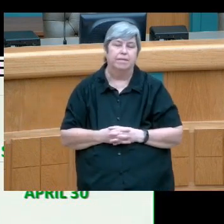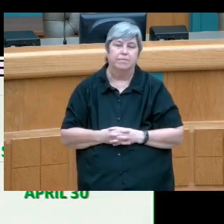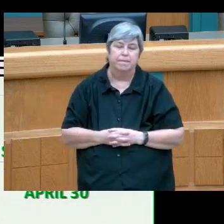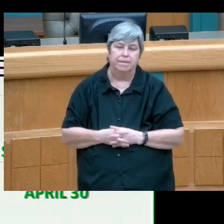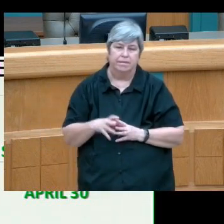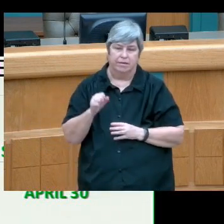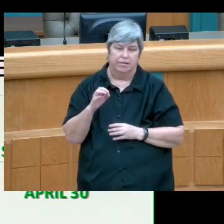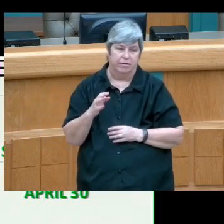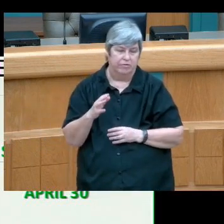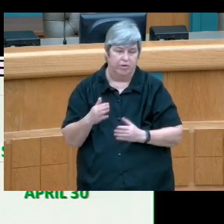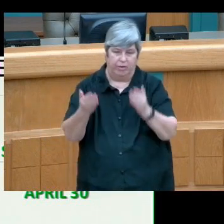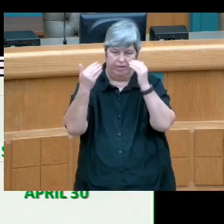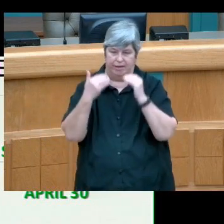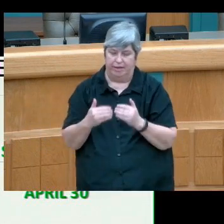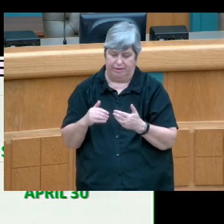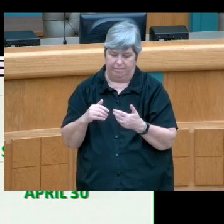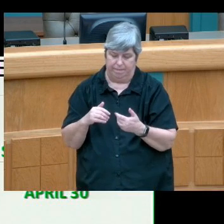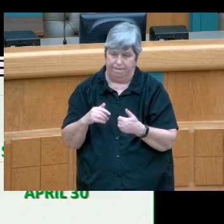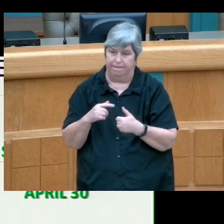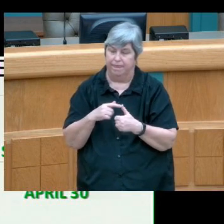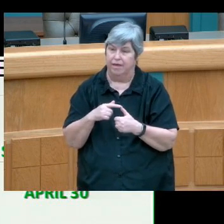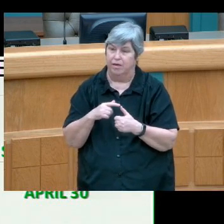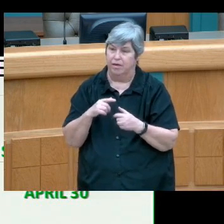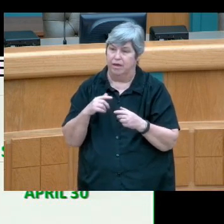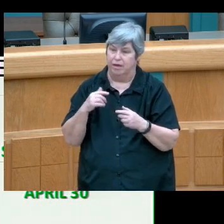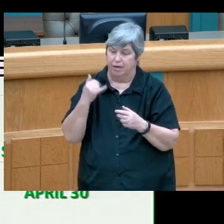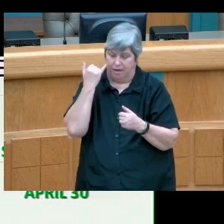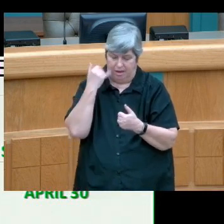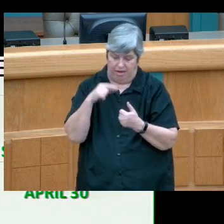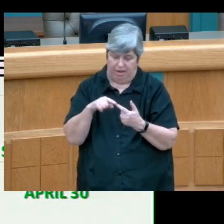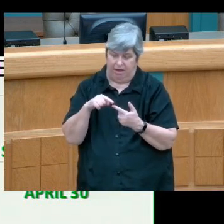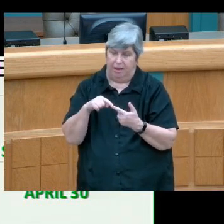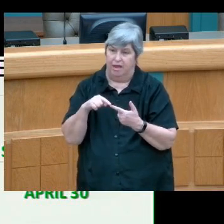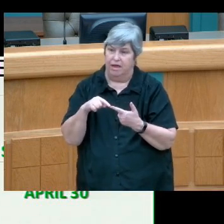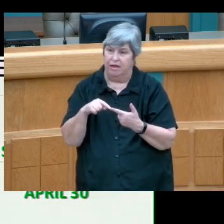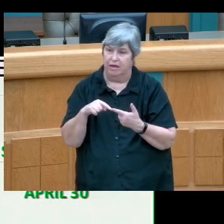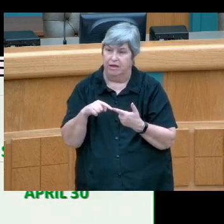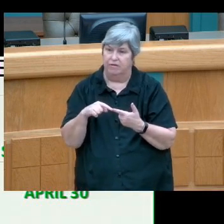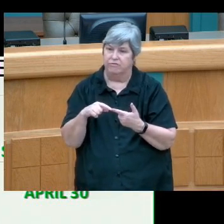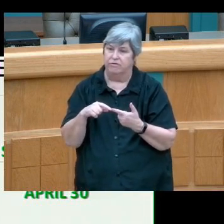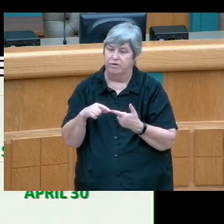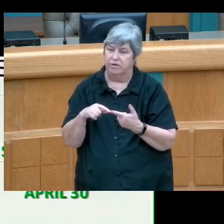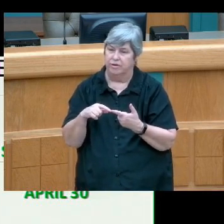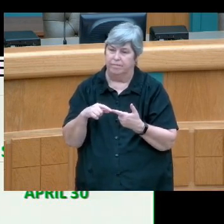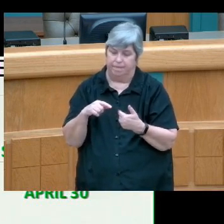Okay, so under this scenario, basically, we're going to extinguish COVID-19 in the coastal bend.